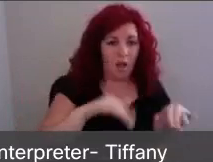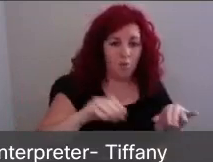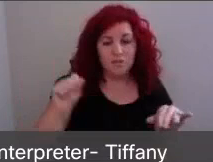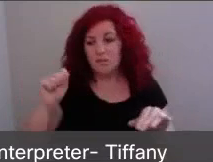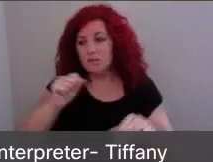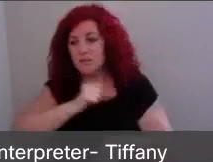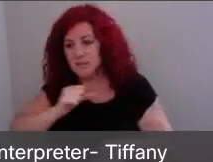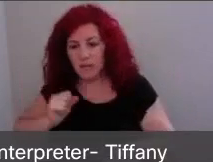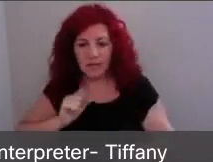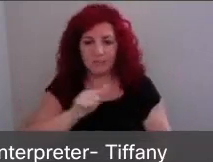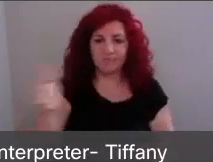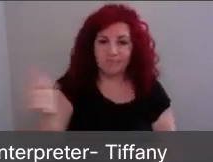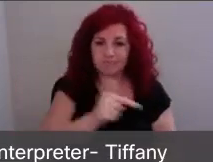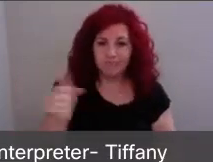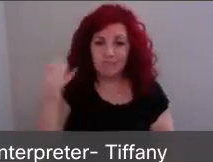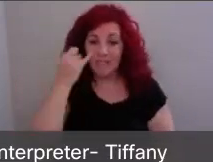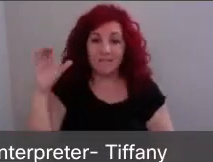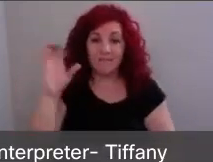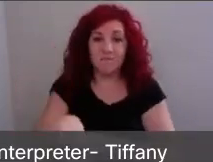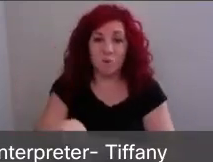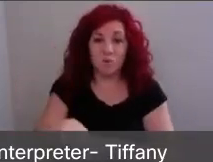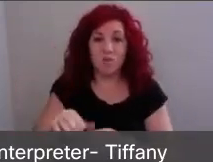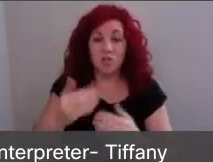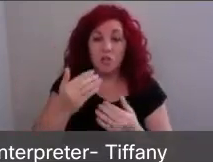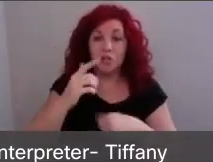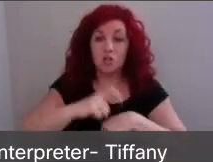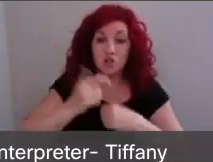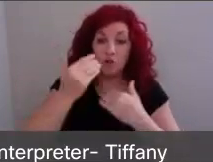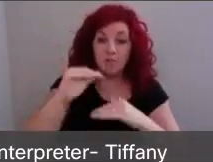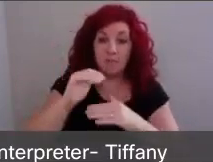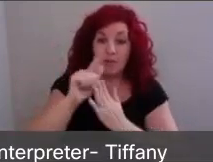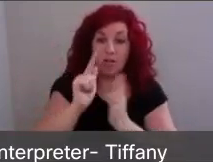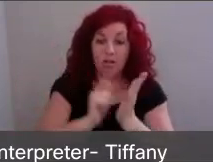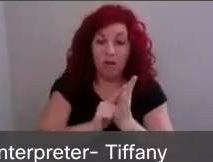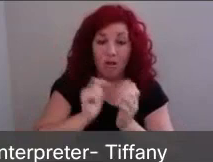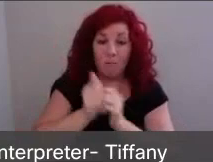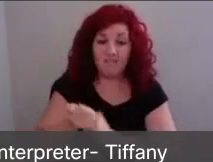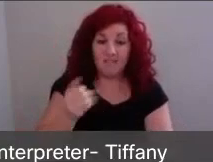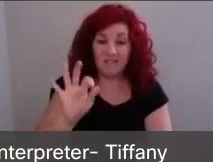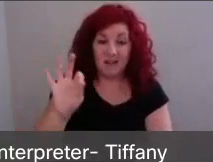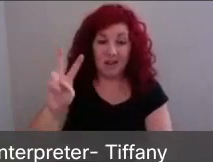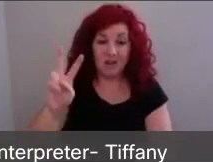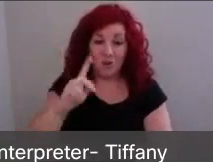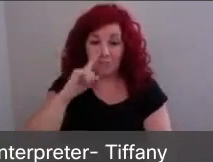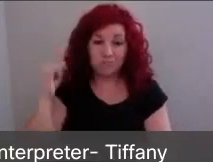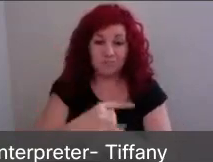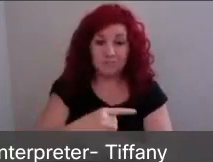and vice versa when forced to, making a mockery of the term limits law passed in 1992. This lack of